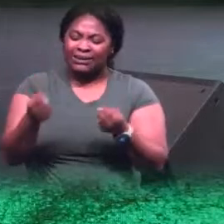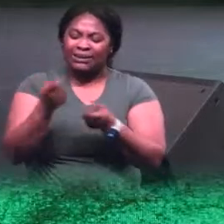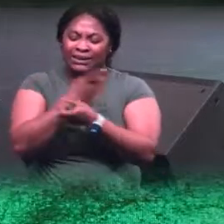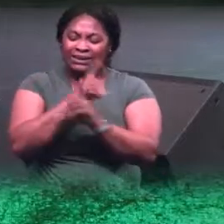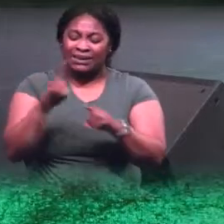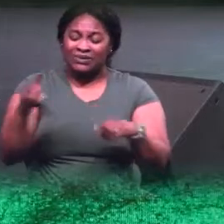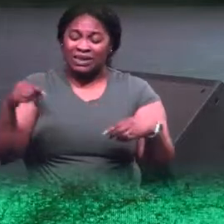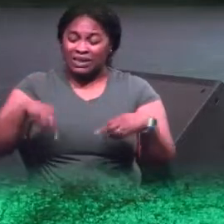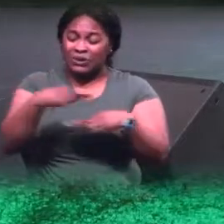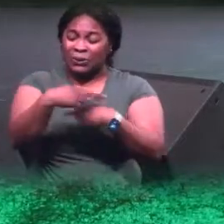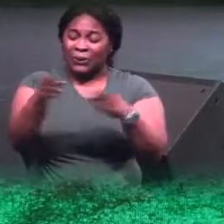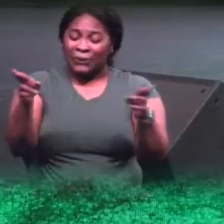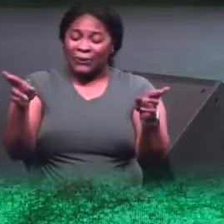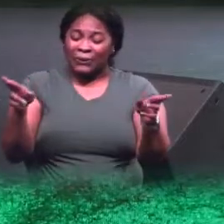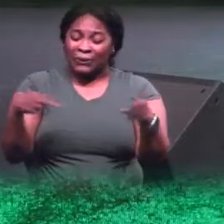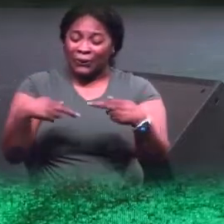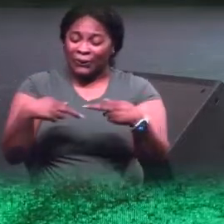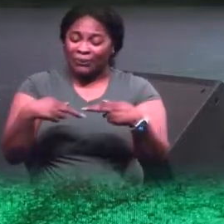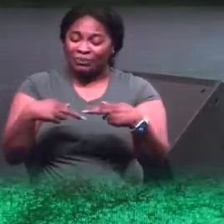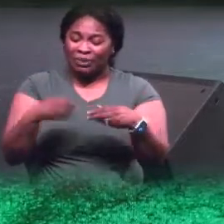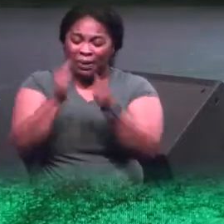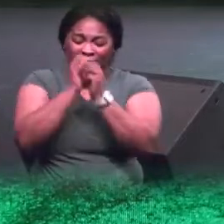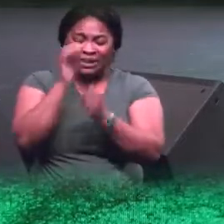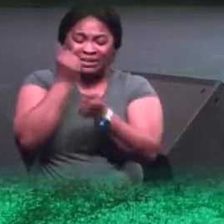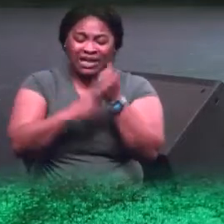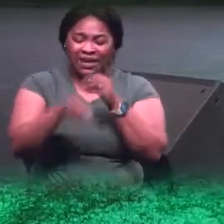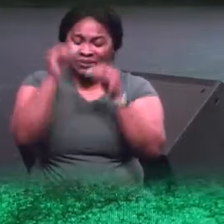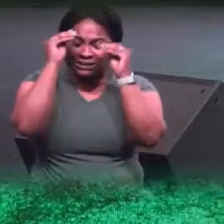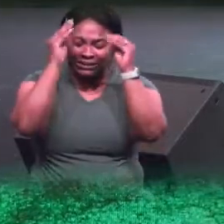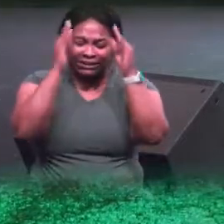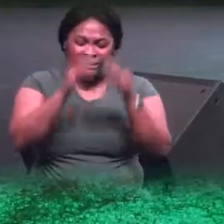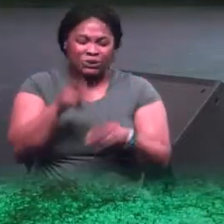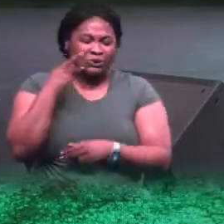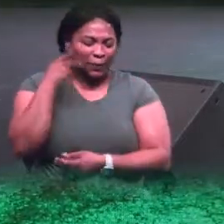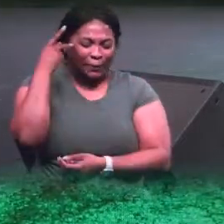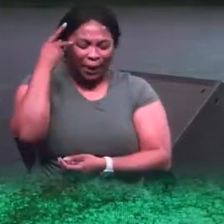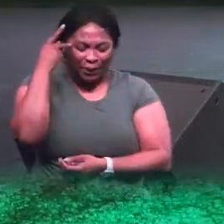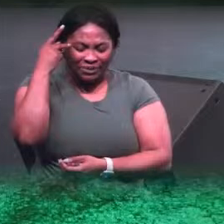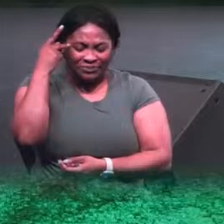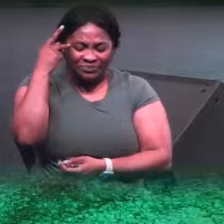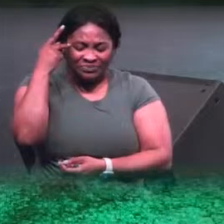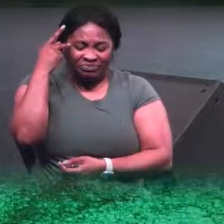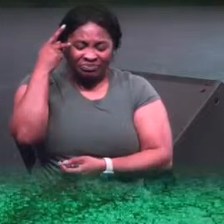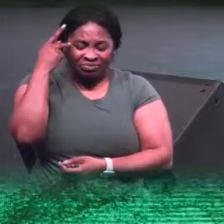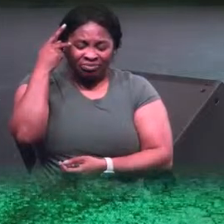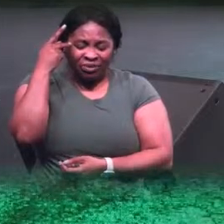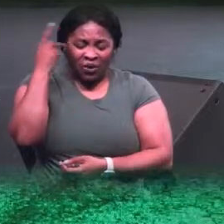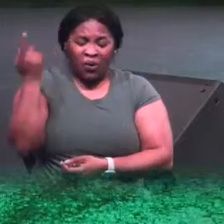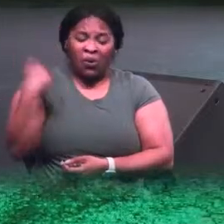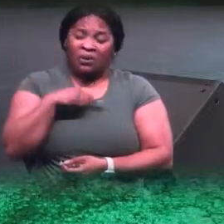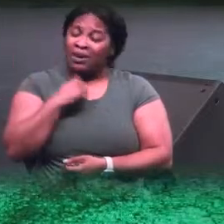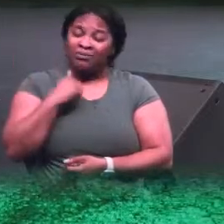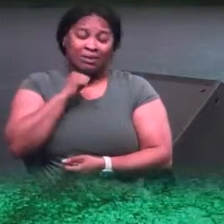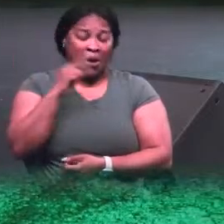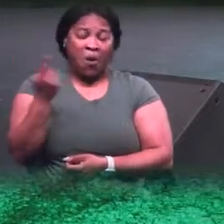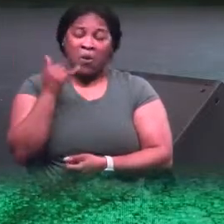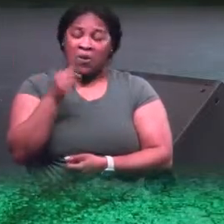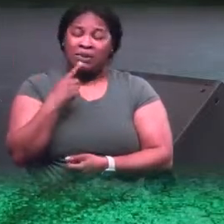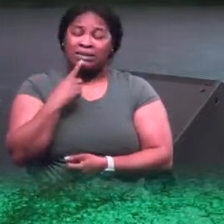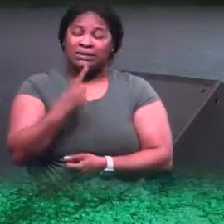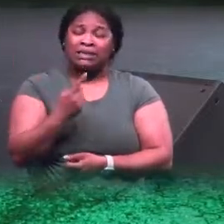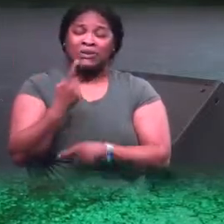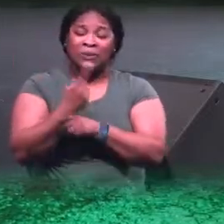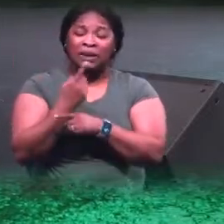room today. God, bless every teacher, bless every parent, because we haven't always said the right thing the right